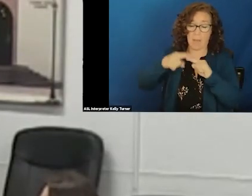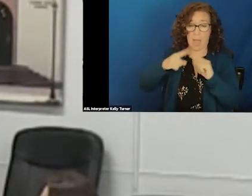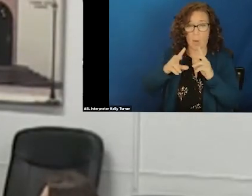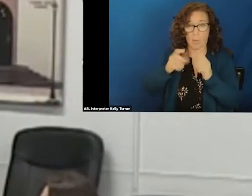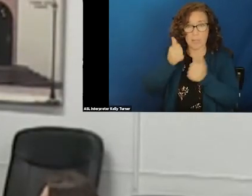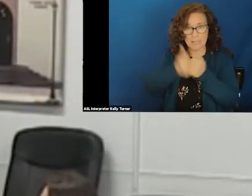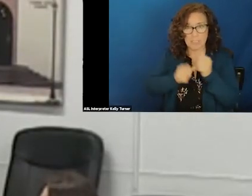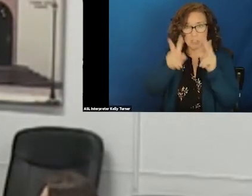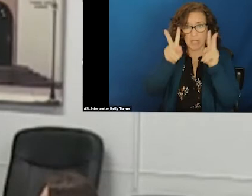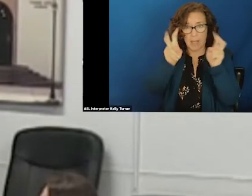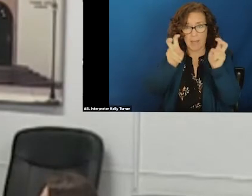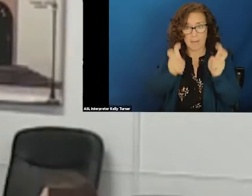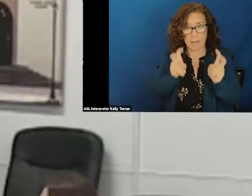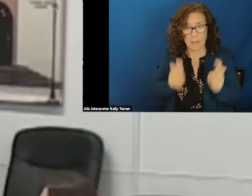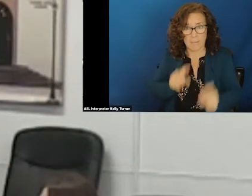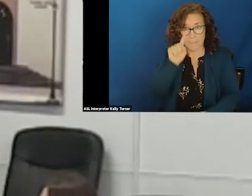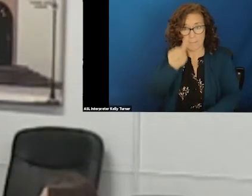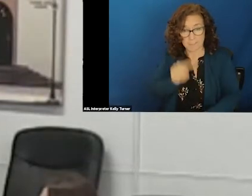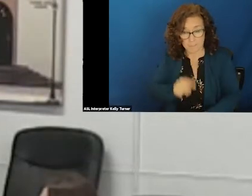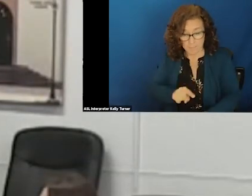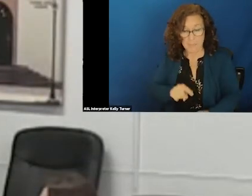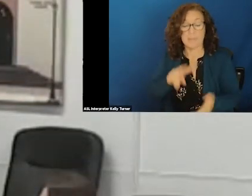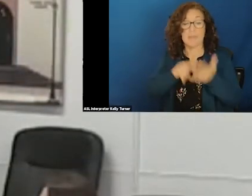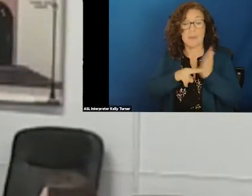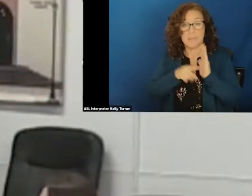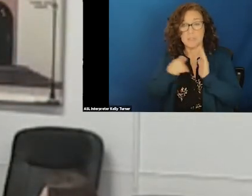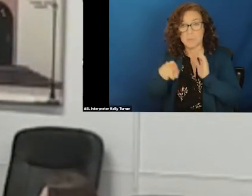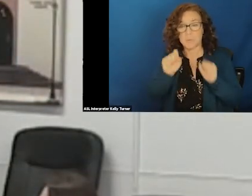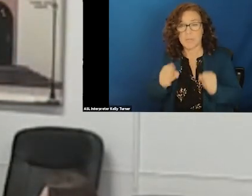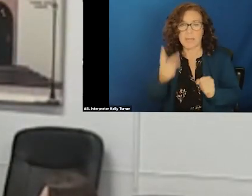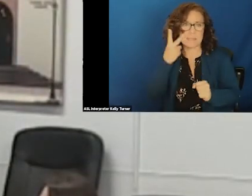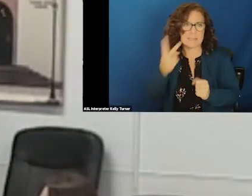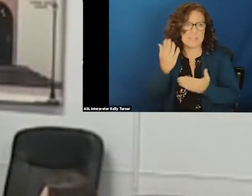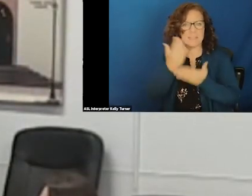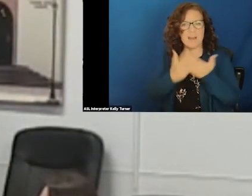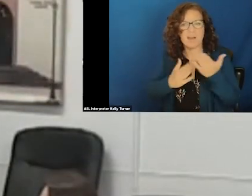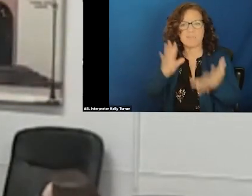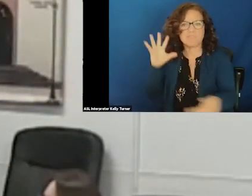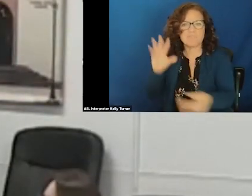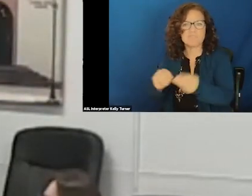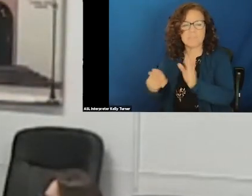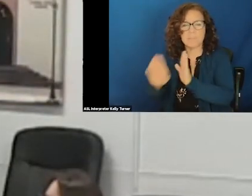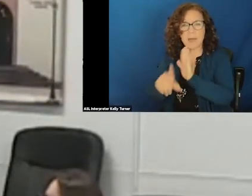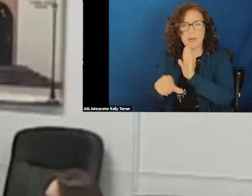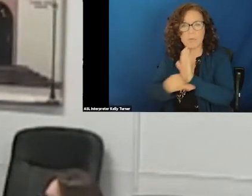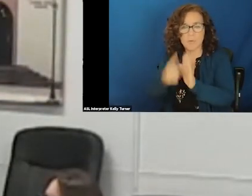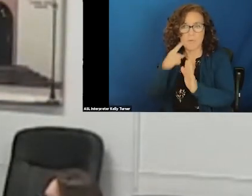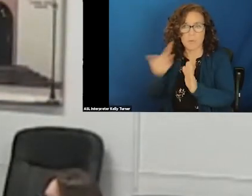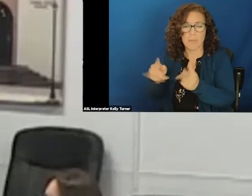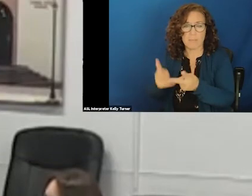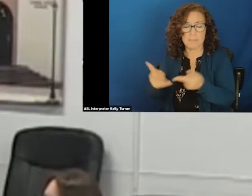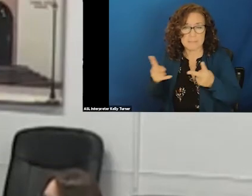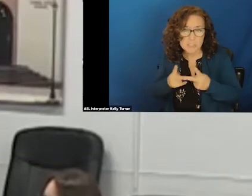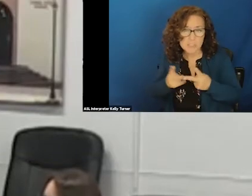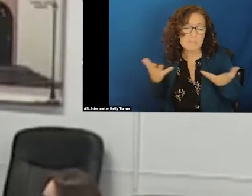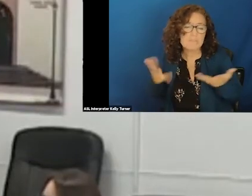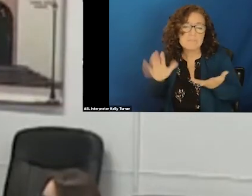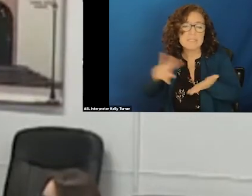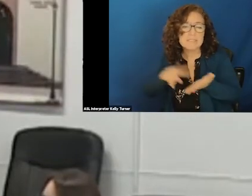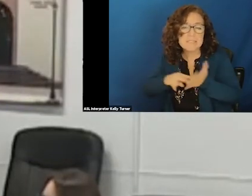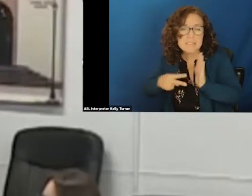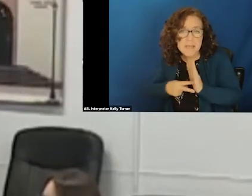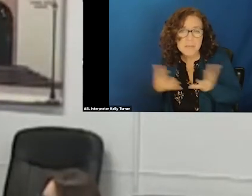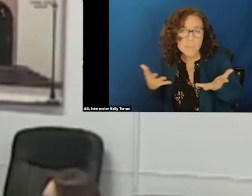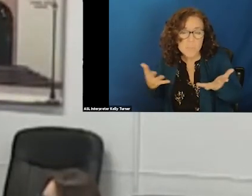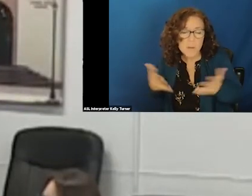position, what the intent is, and then open it for you all to ask questions around that item, and then we can move on to the next one if you're